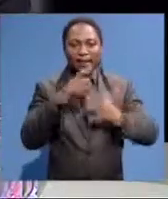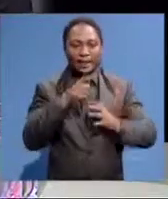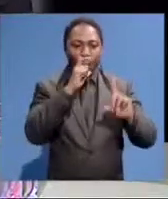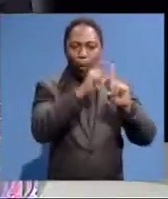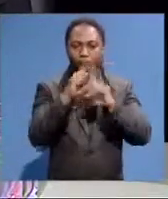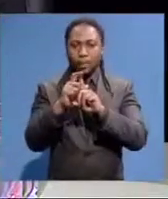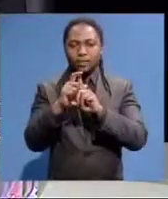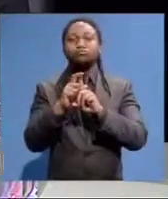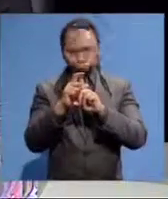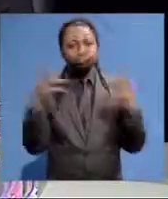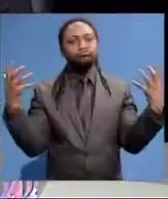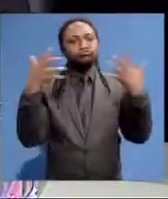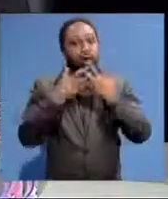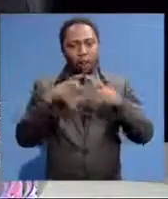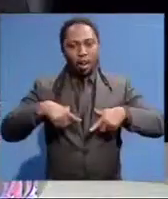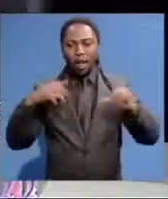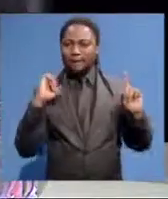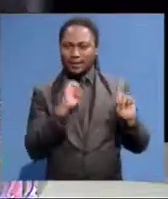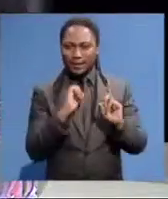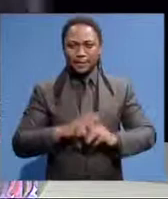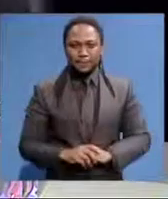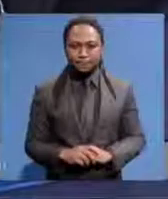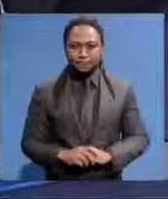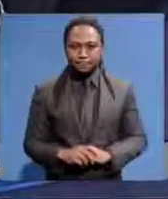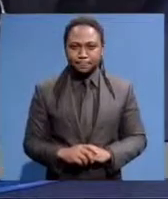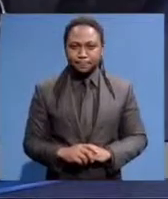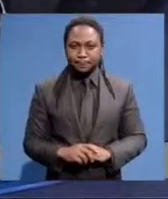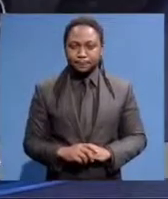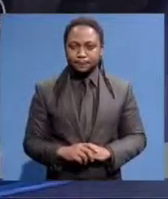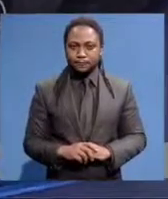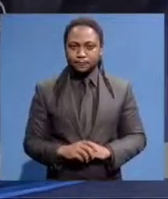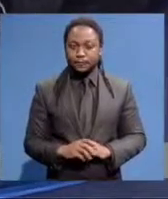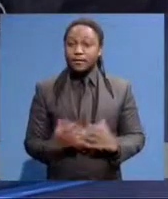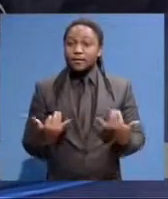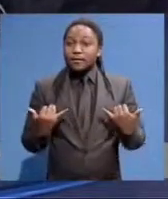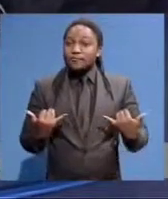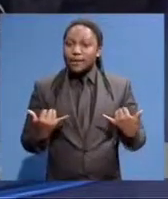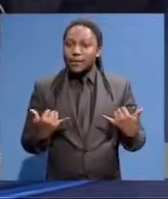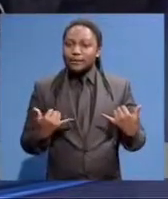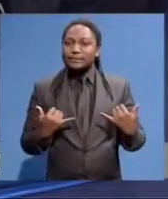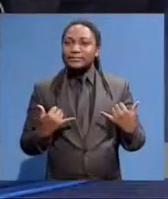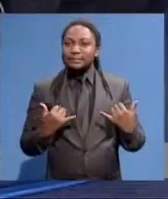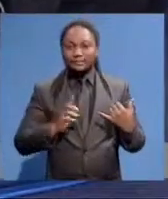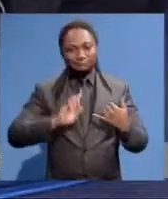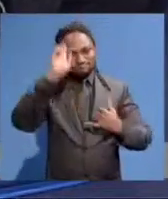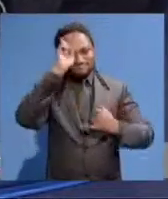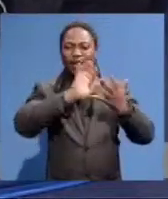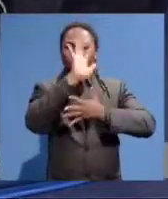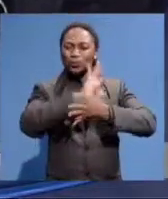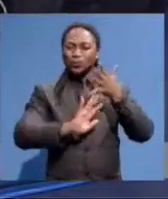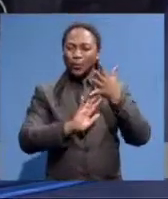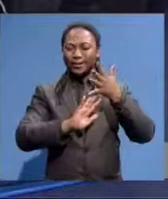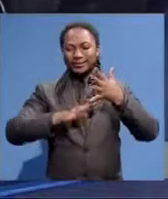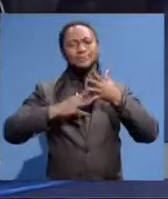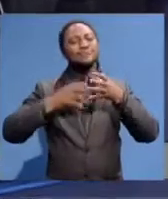both of you, Mac Nawe, Babu Umabuse, have in common, is the art of storytelling, but also we understand